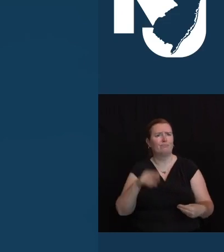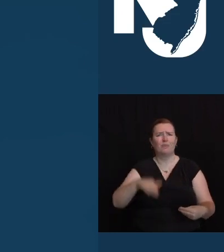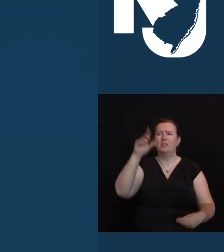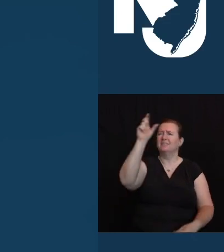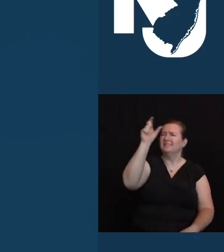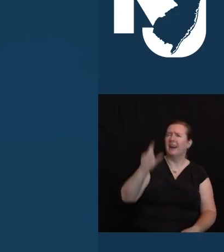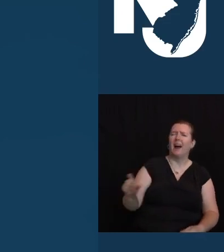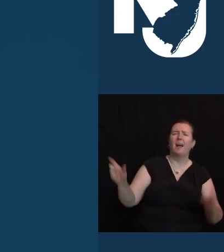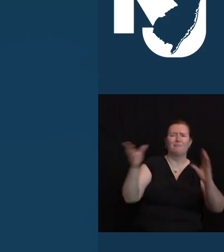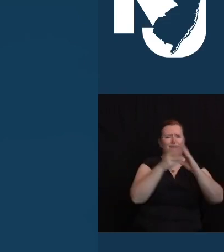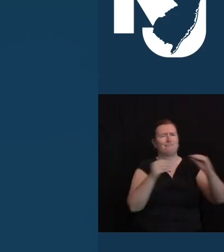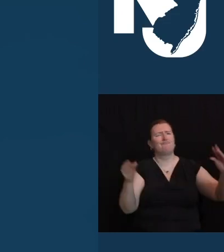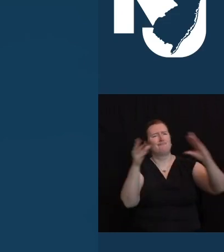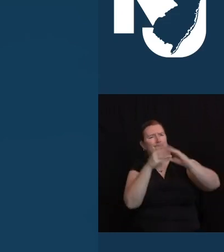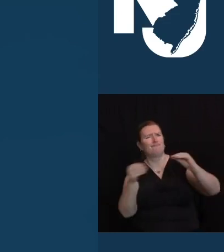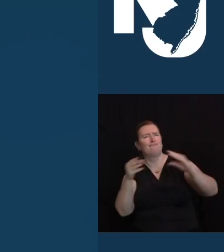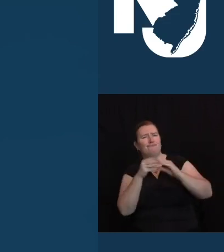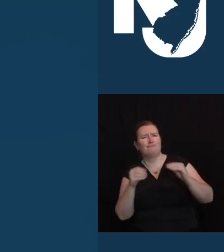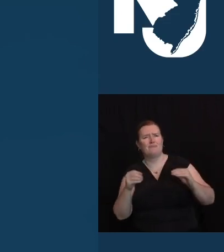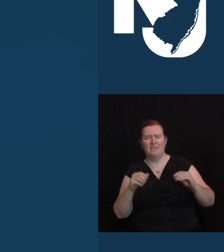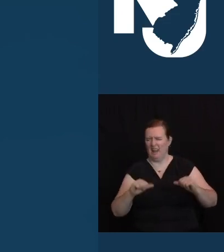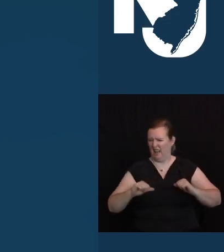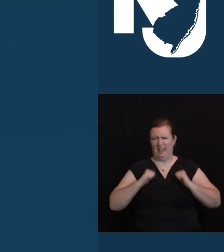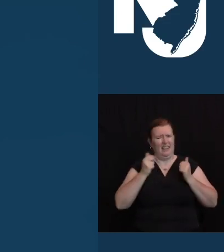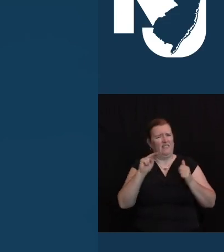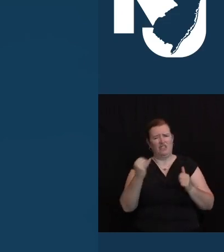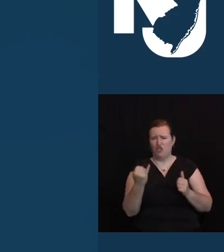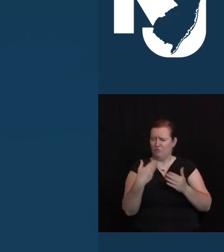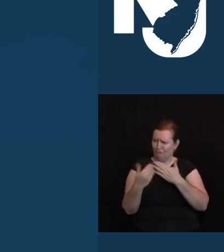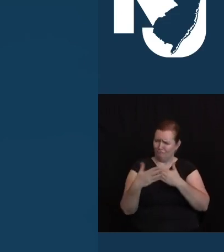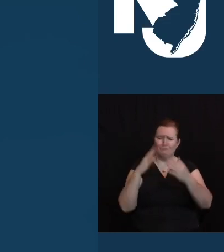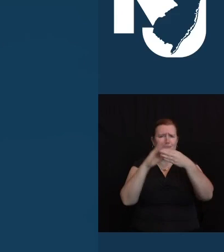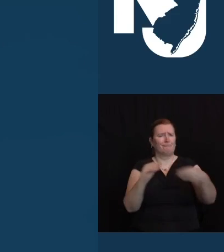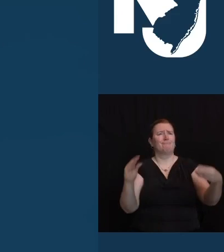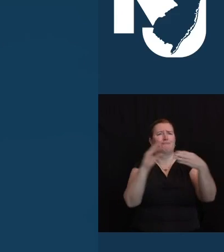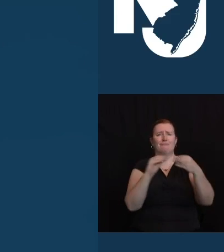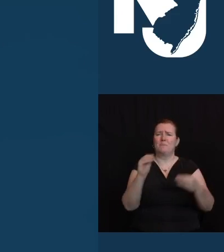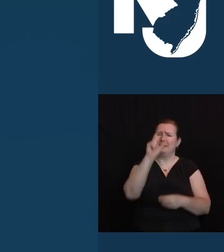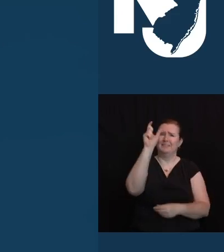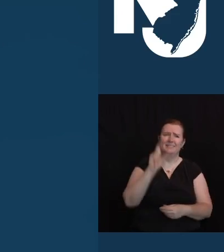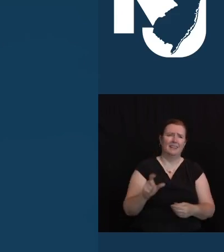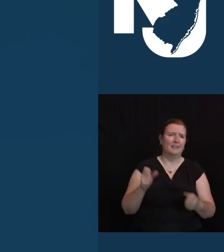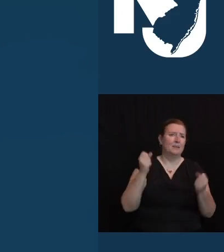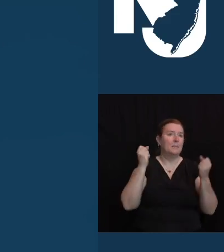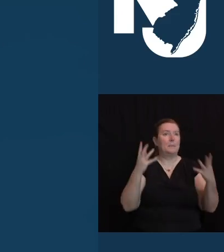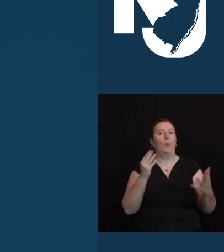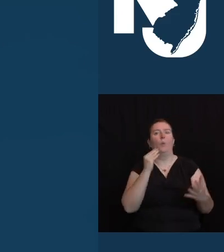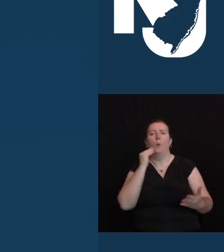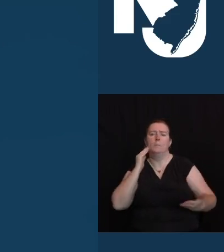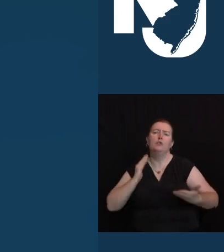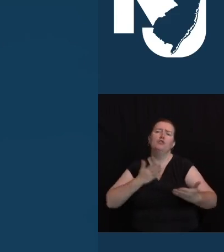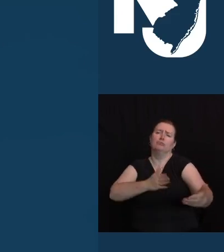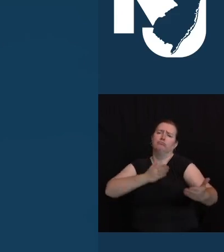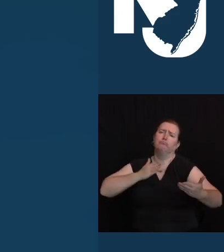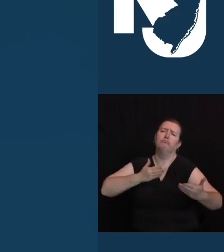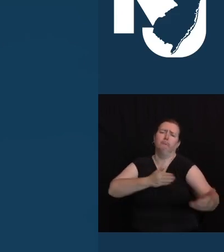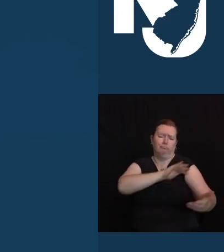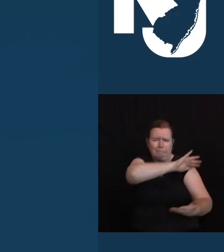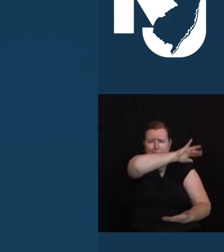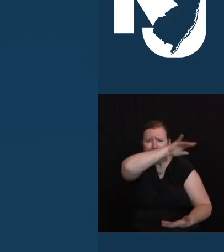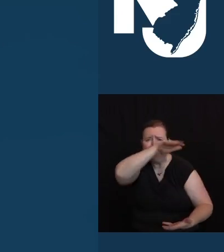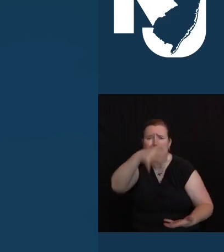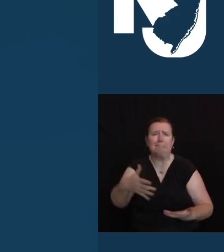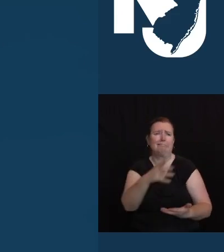here, stories that often were accompanied by plenty of home-cooked food, and if people were lucky, the secrets on how to make